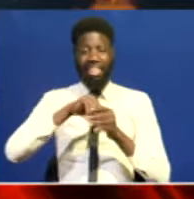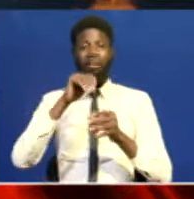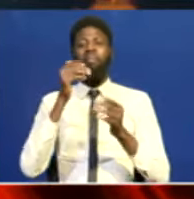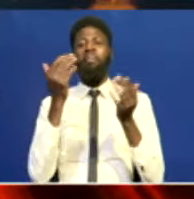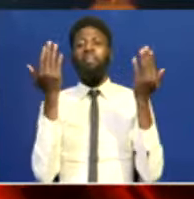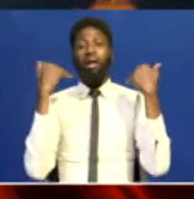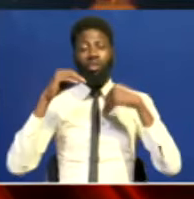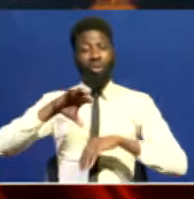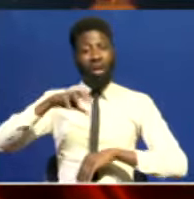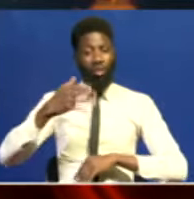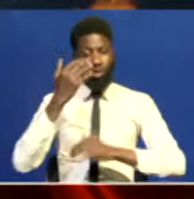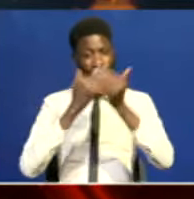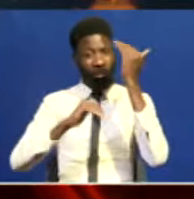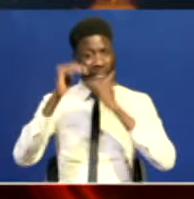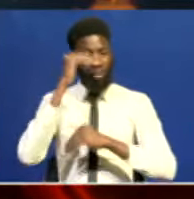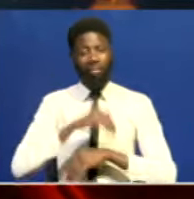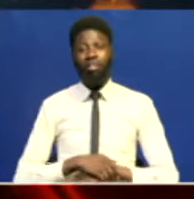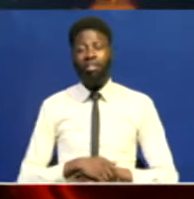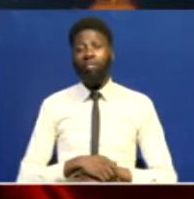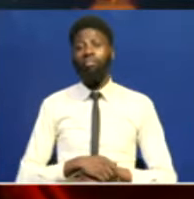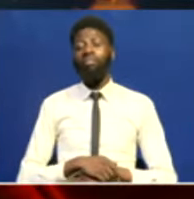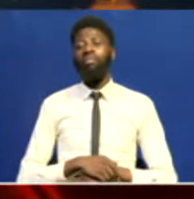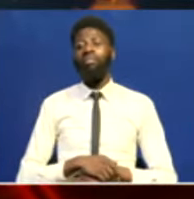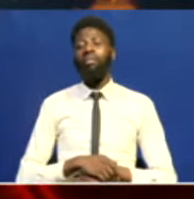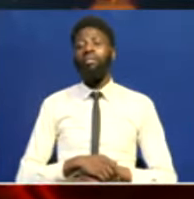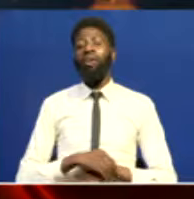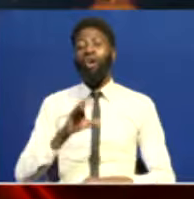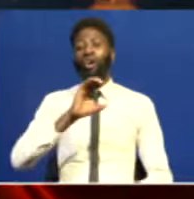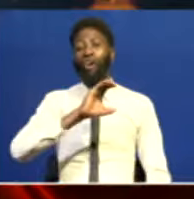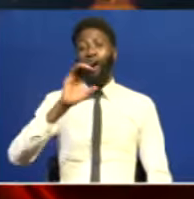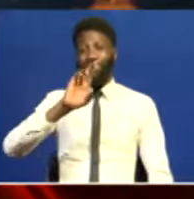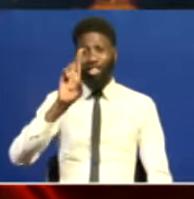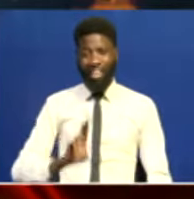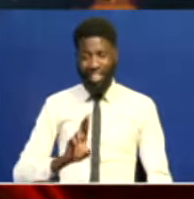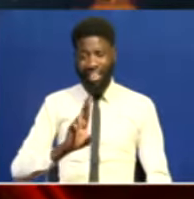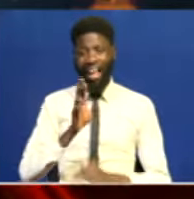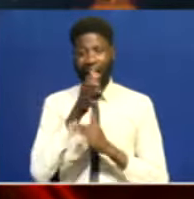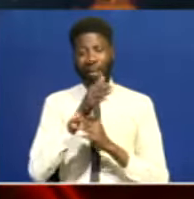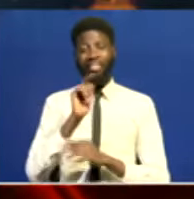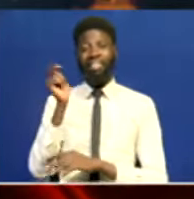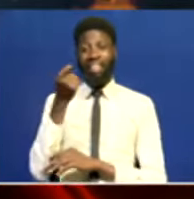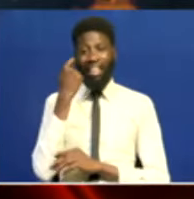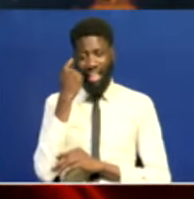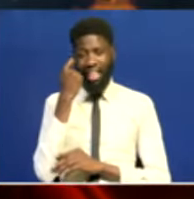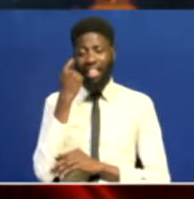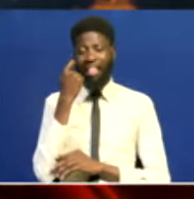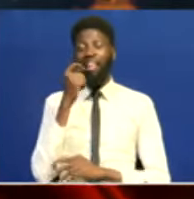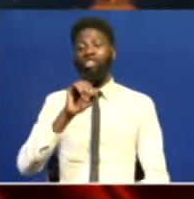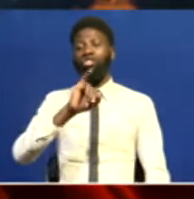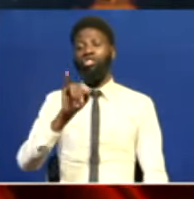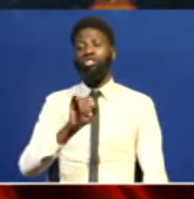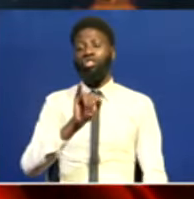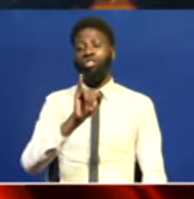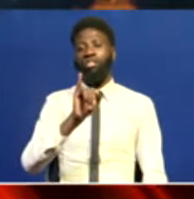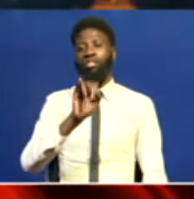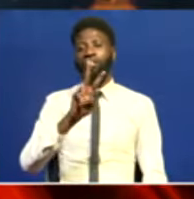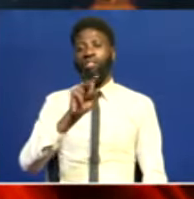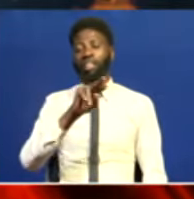Costa Rica Ambassador to Kenya, Giovanna Valverde, who was the guest of honor, said Costa Rica has managed to